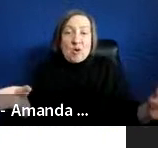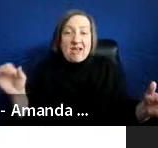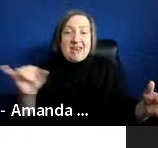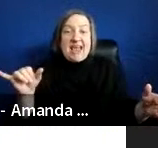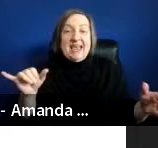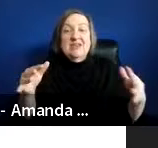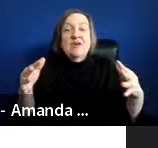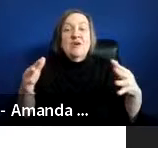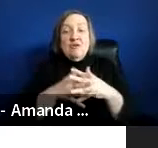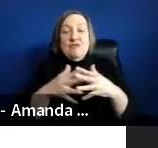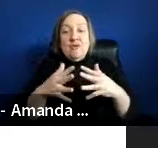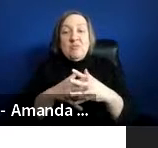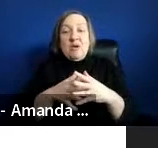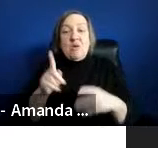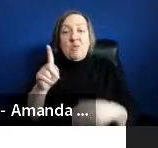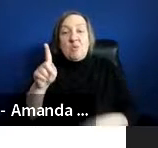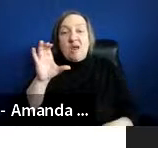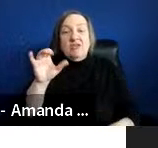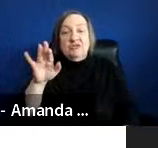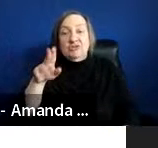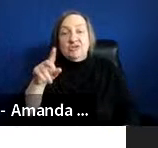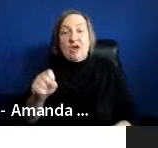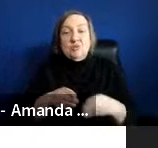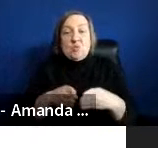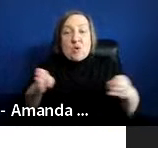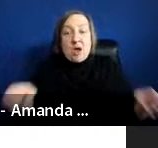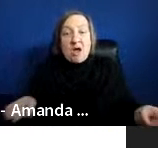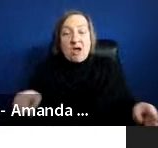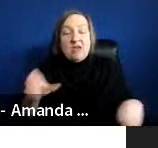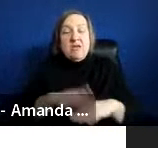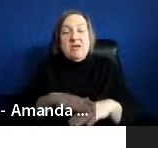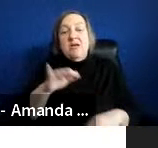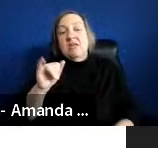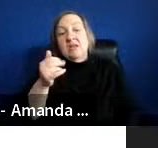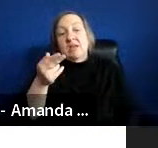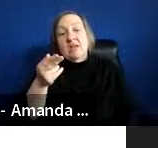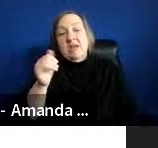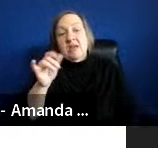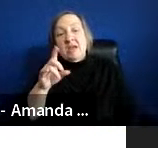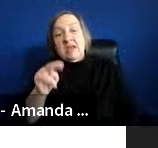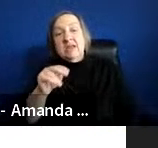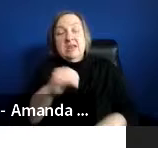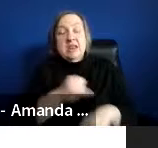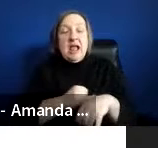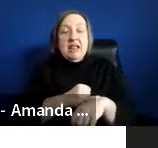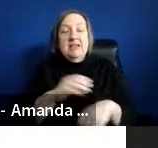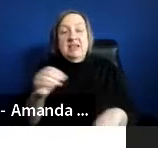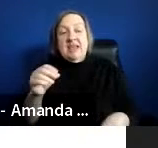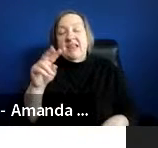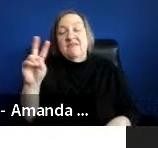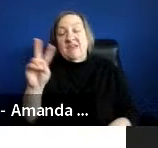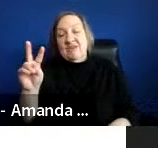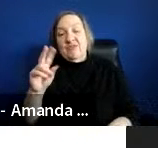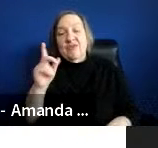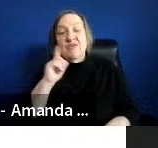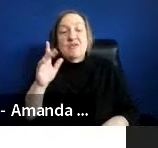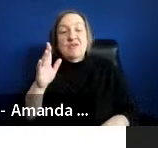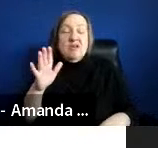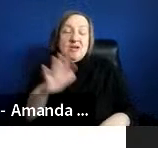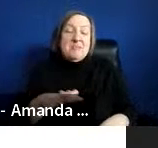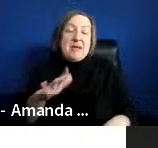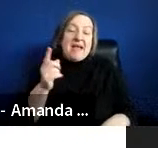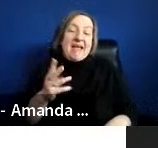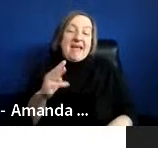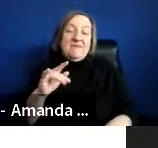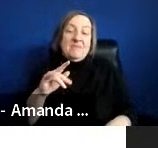is long, 100 yards wide on both Hayden Island and Vancouver, and for about a half a